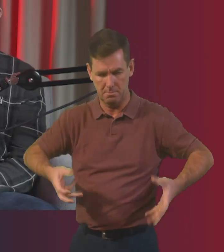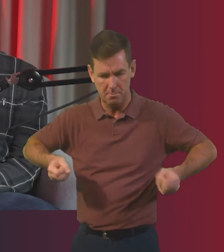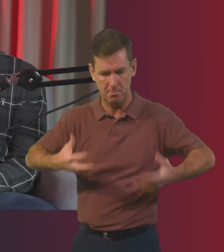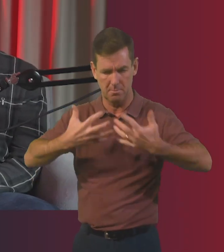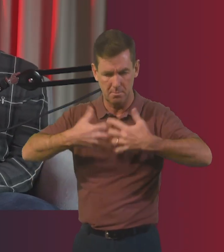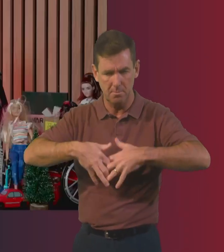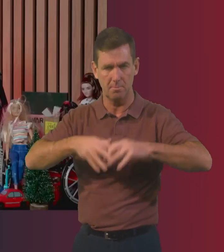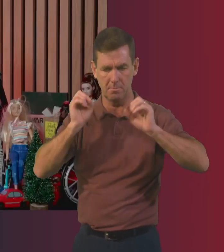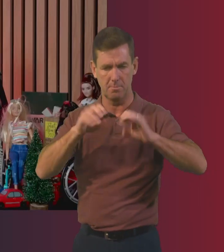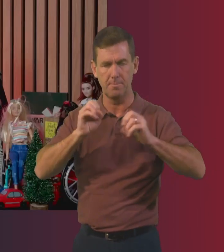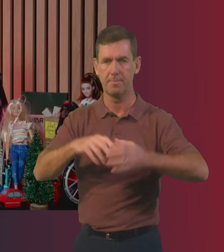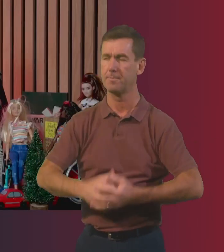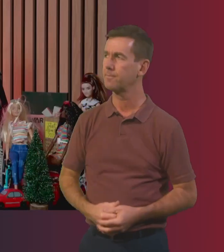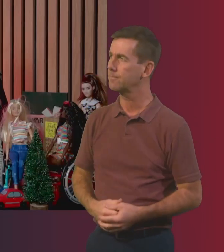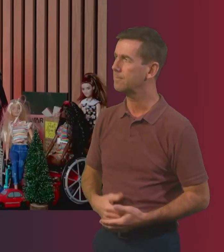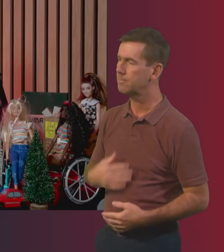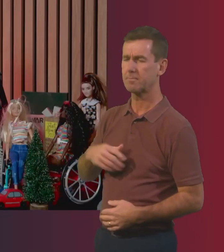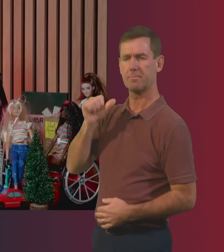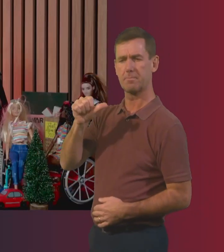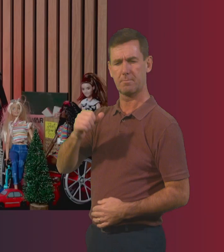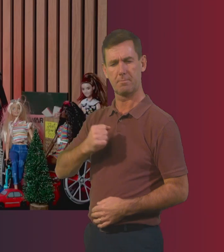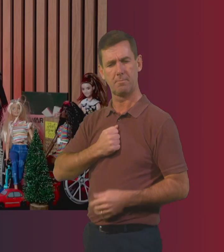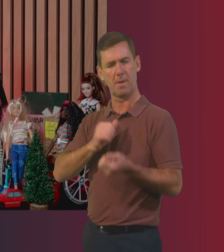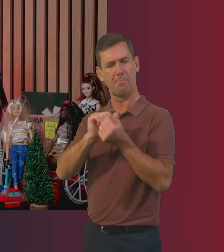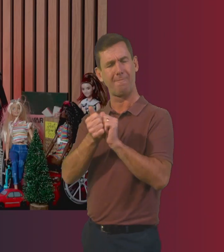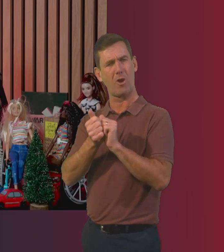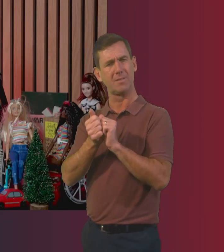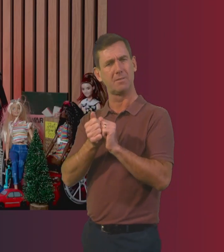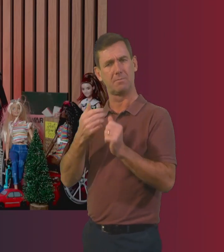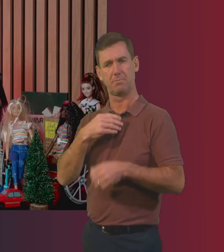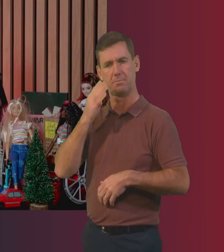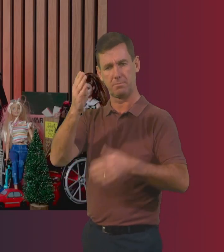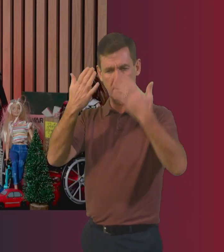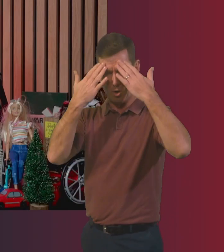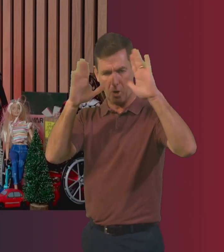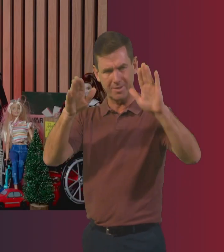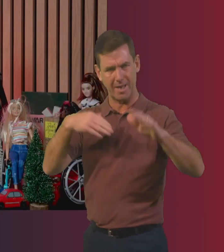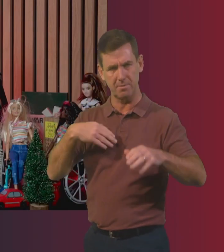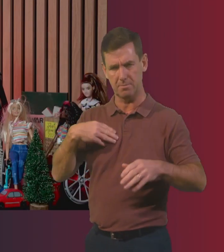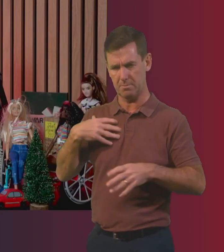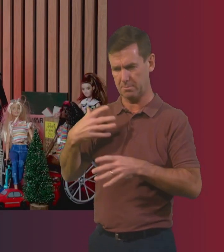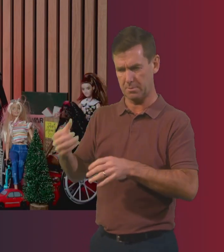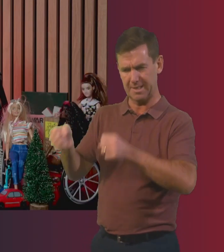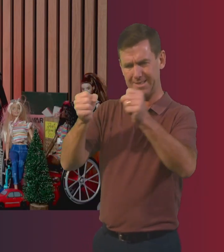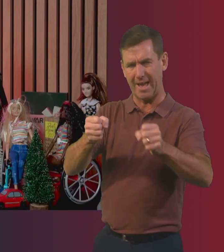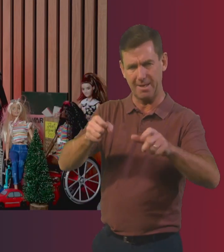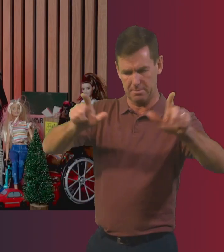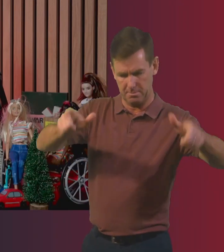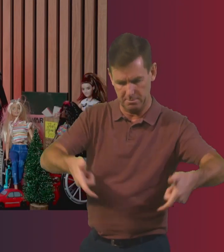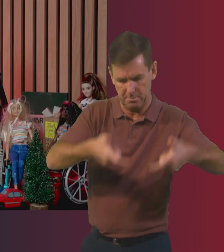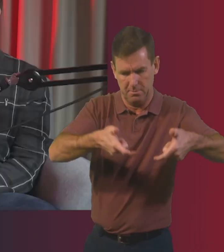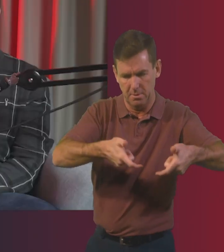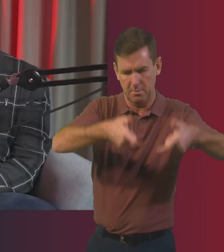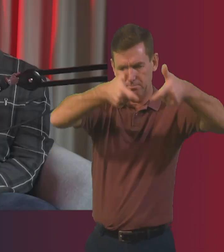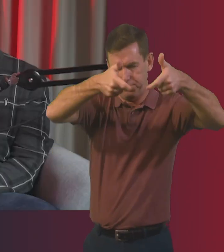and that kind of thing. Yeah, because some of my friends actually, when they go on holiday, they take their own hoists, portable hoists, and they're not easy to kind of